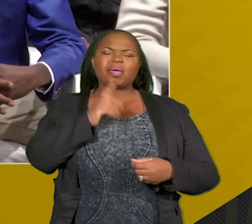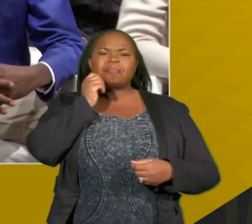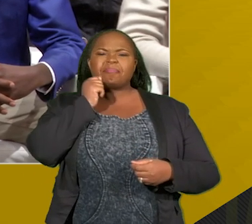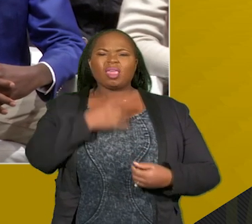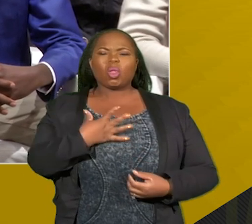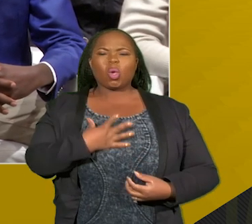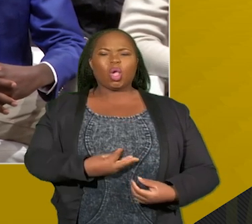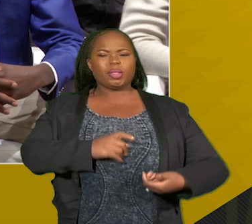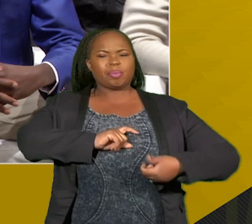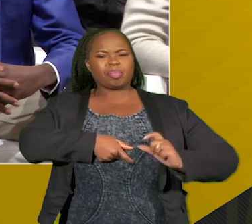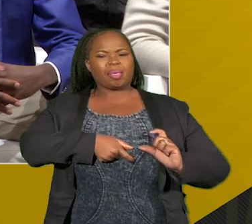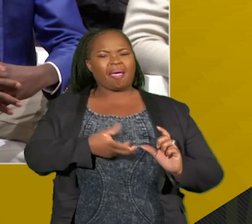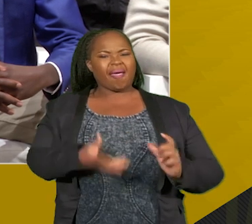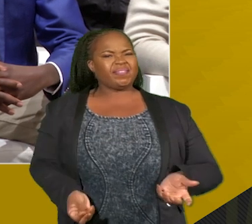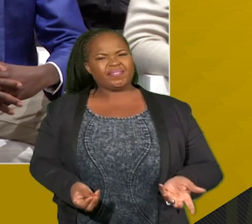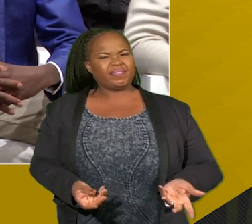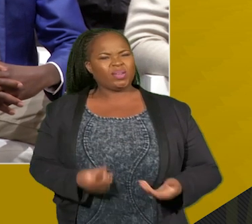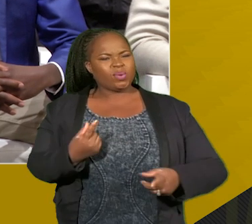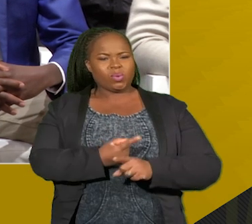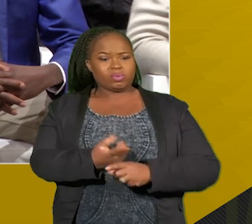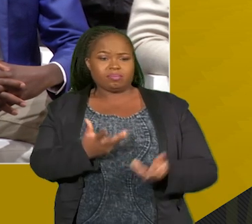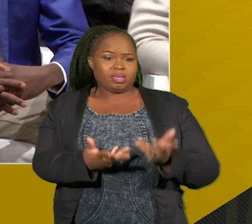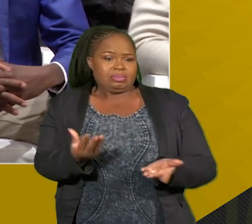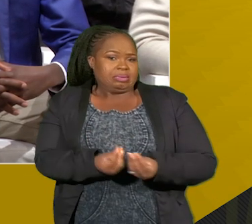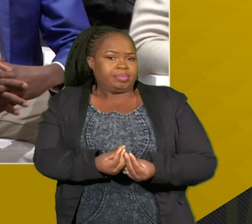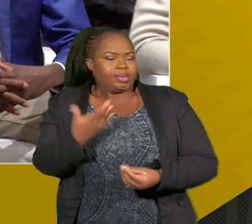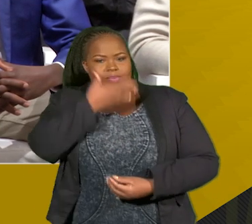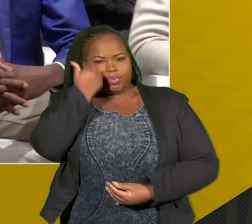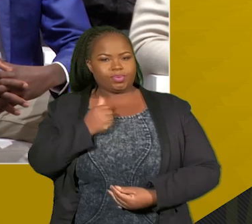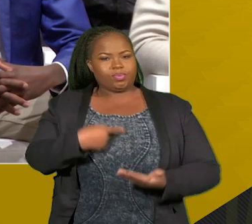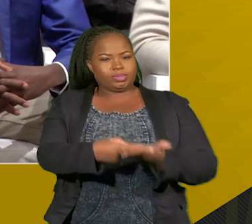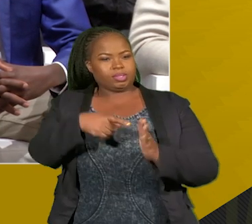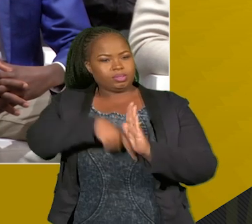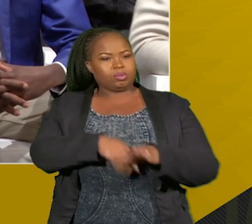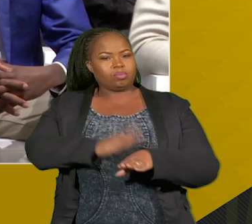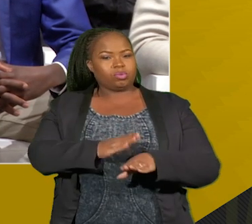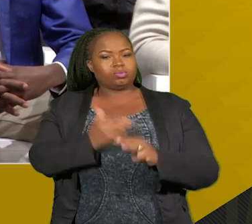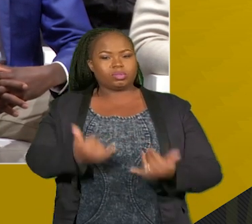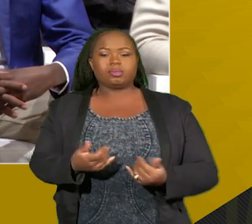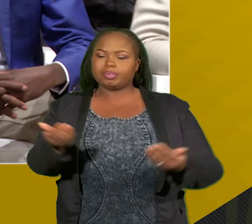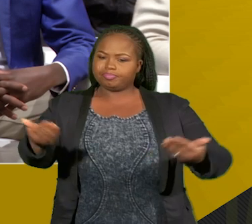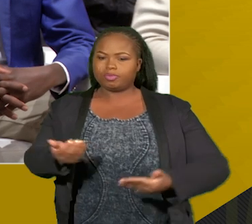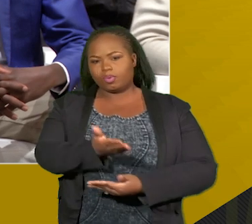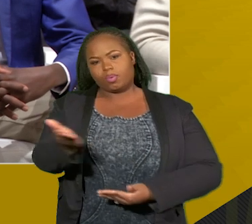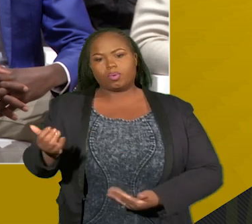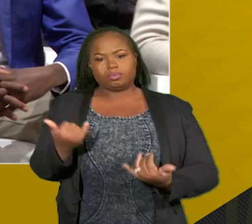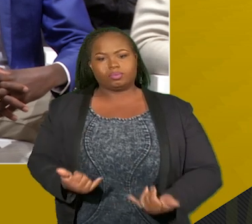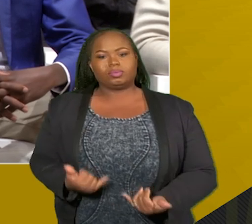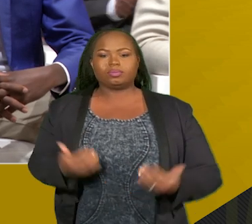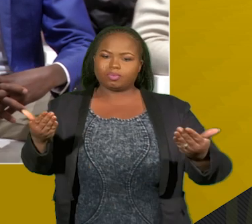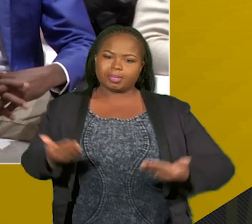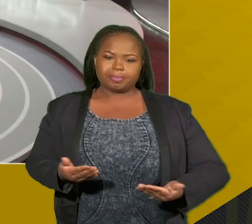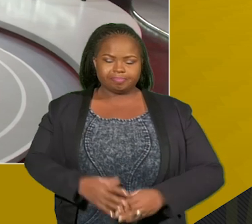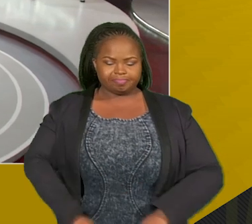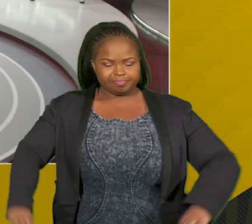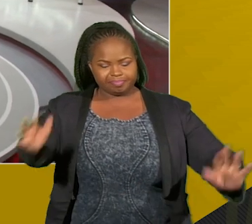it's some conversation esingayazi eyenzakalayo behind closed doors. That's what we're talking about namhlanje. But as welcome wonke umuntu okhona kwi-Daily Thetha namhlanje. Welcome to